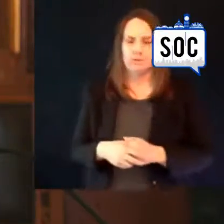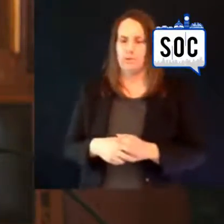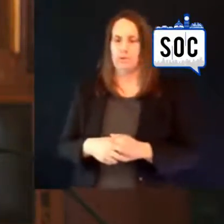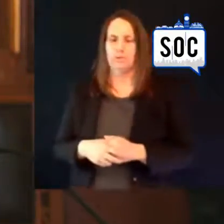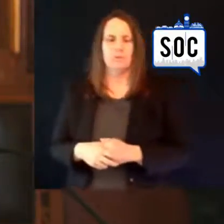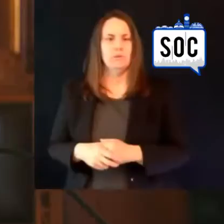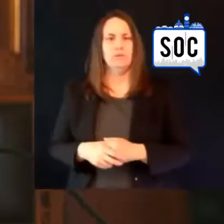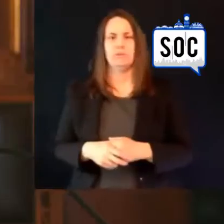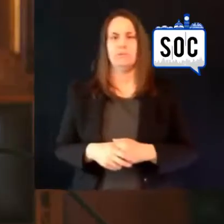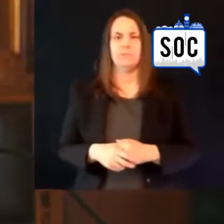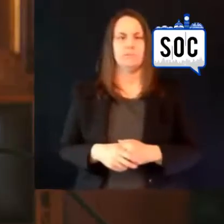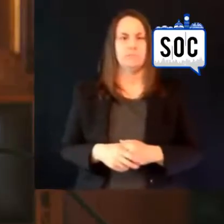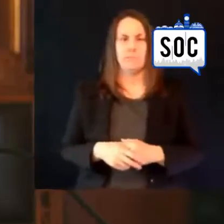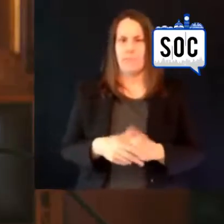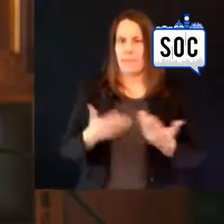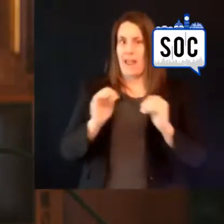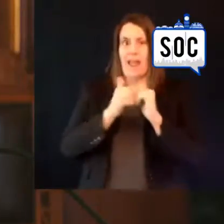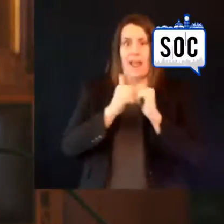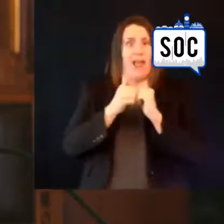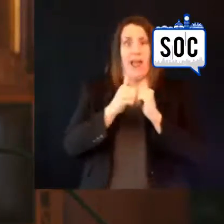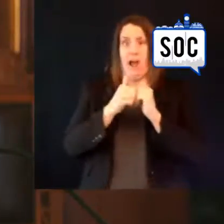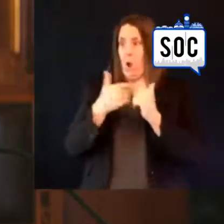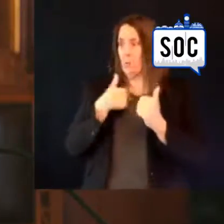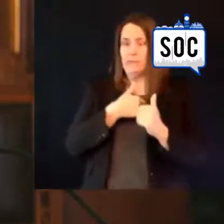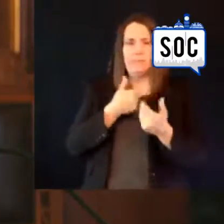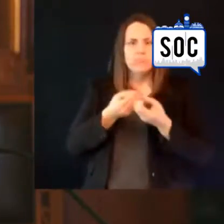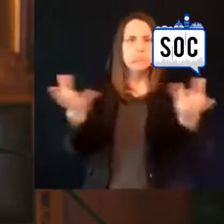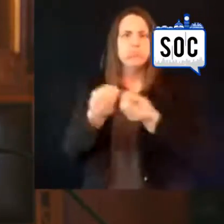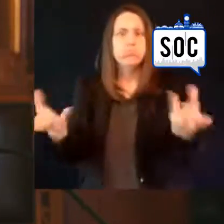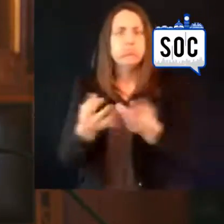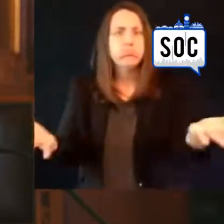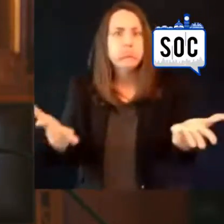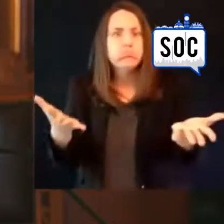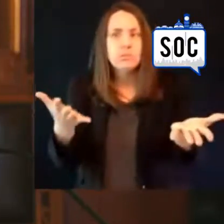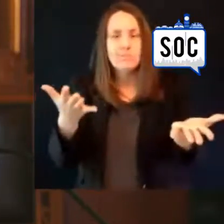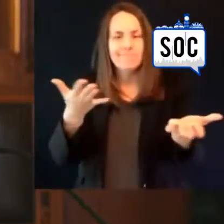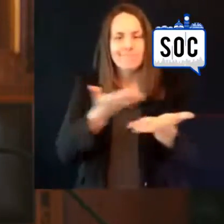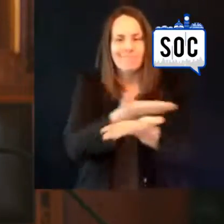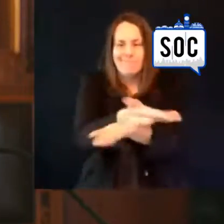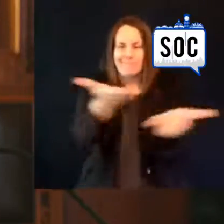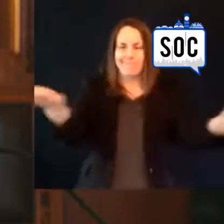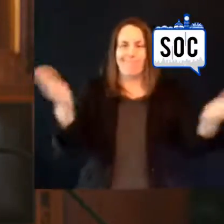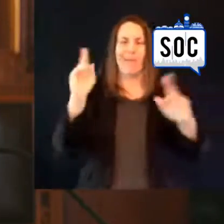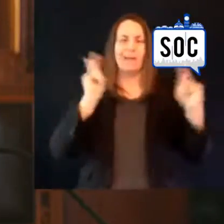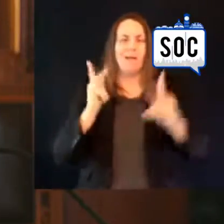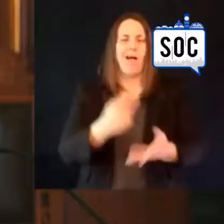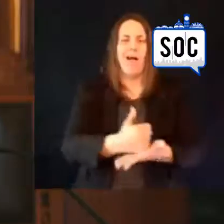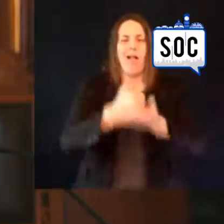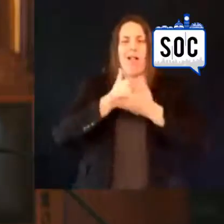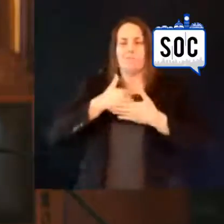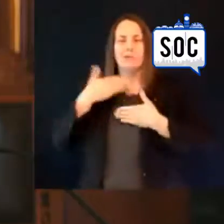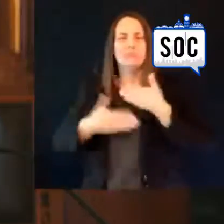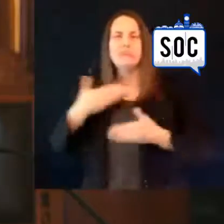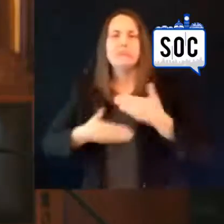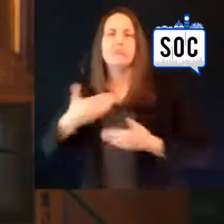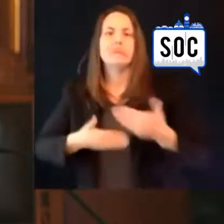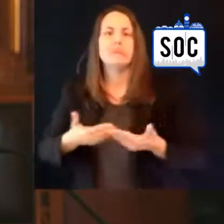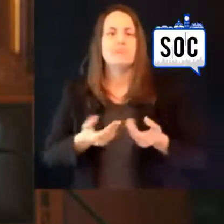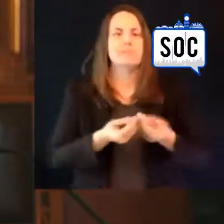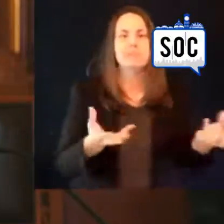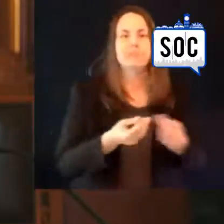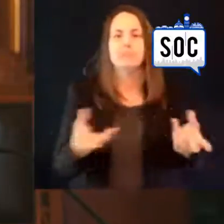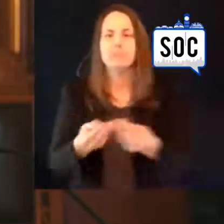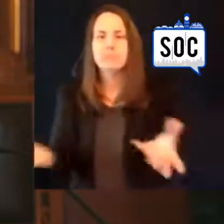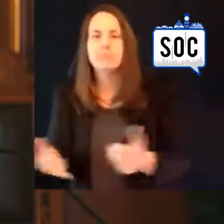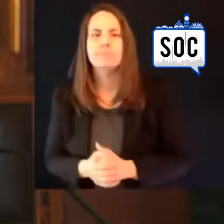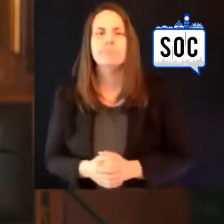of our vaccinators across the state. Our healthcare providers, our local and tribal health departments, our pharmacy partners, and